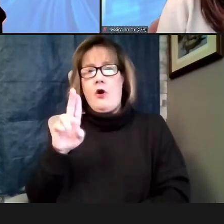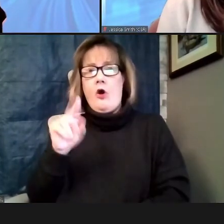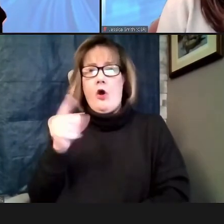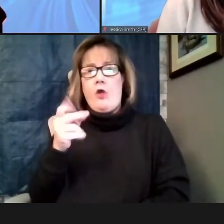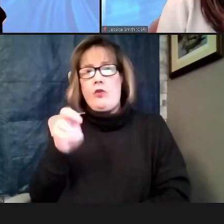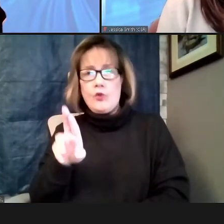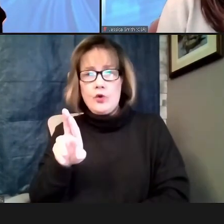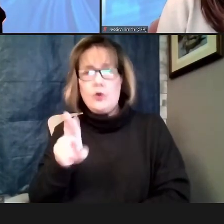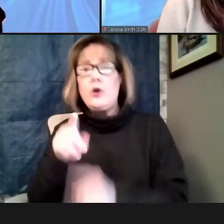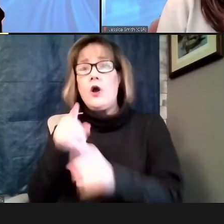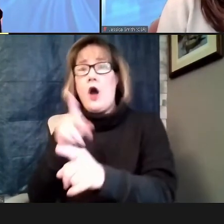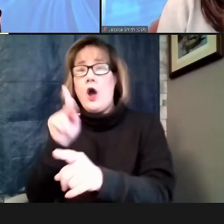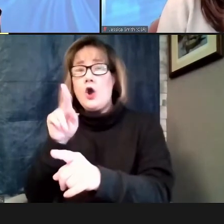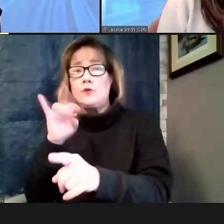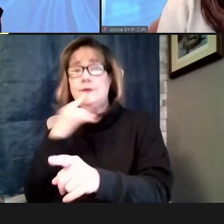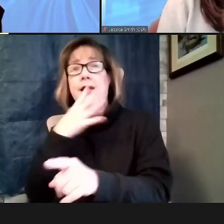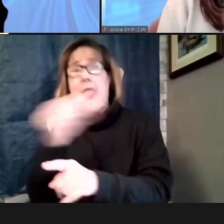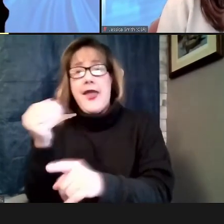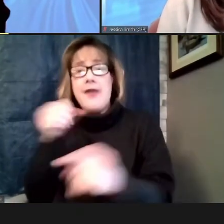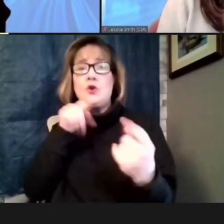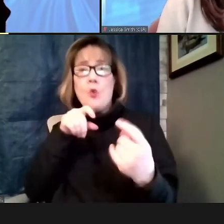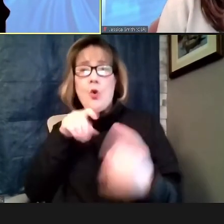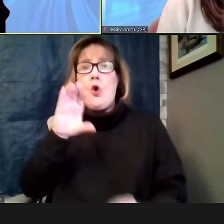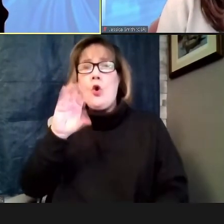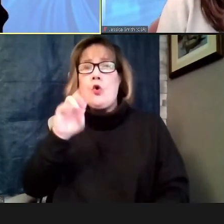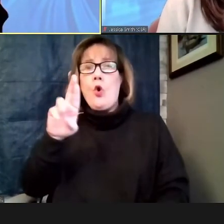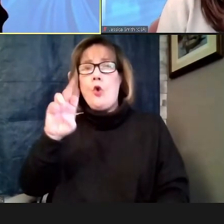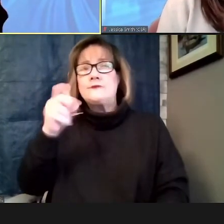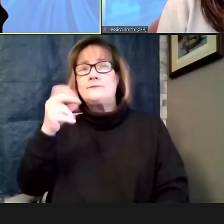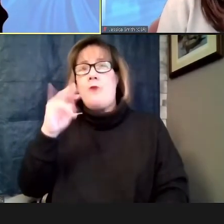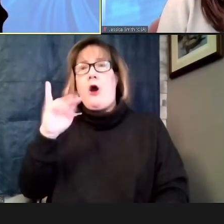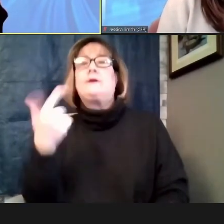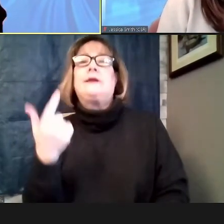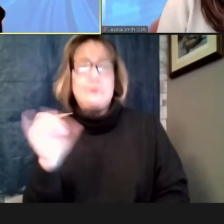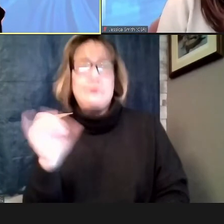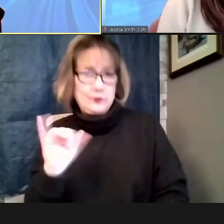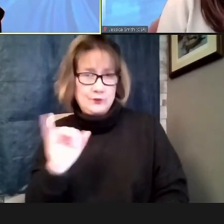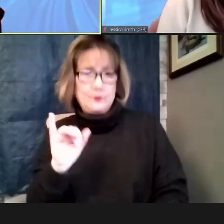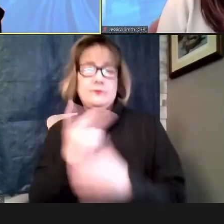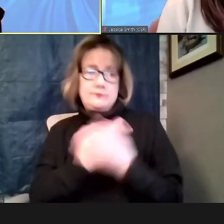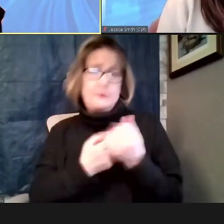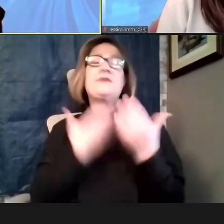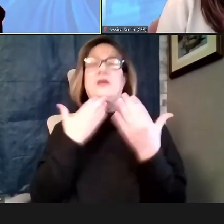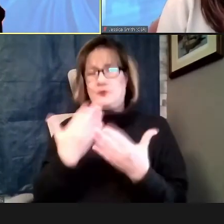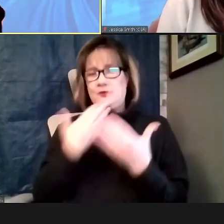And corresponding. And corresponding. There you go. Thanks, Kirsten.